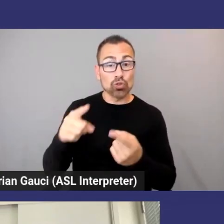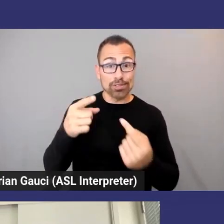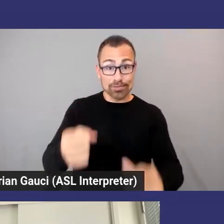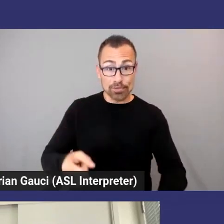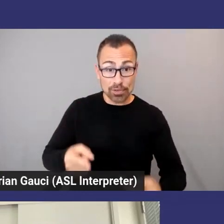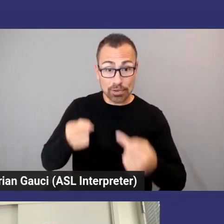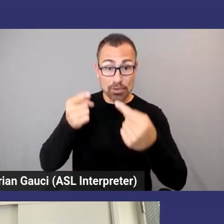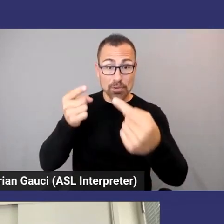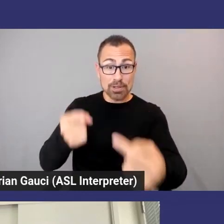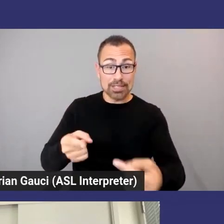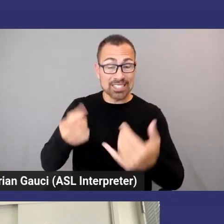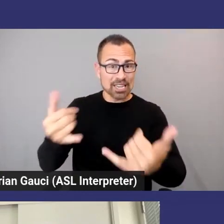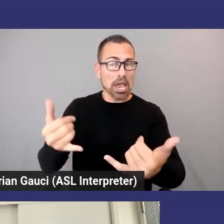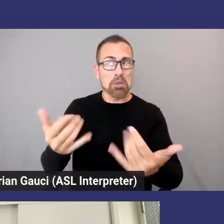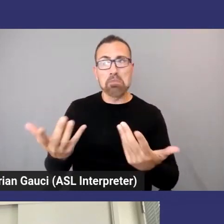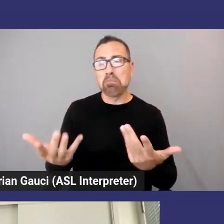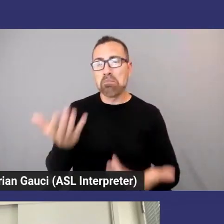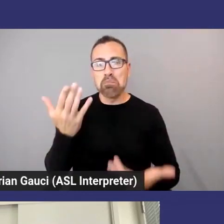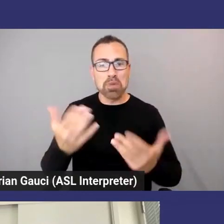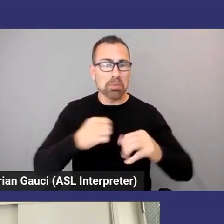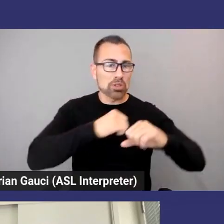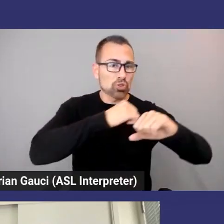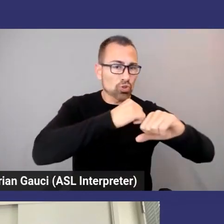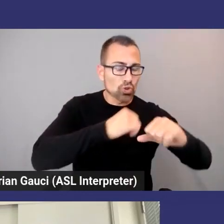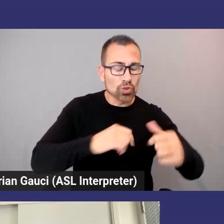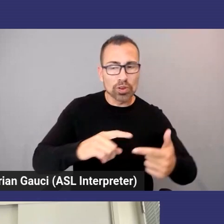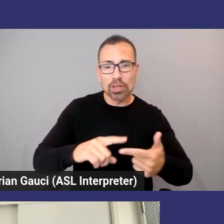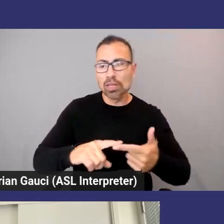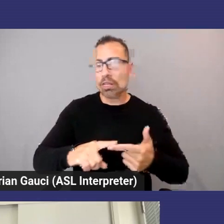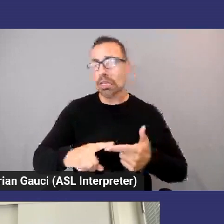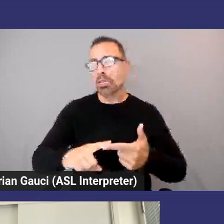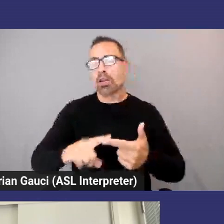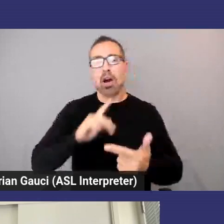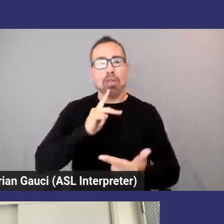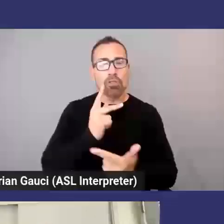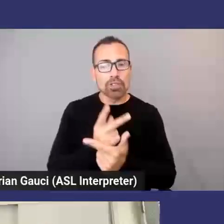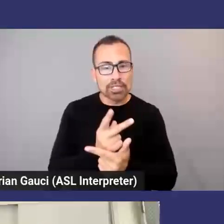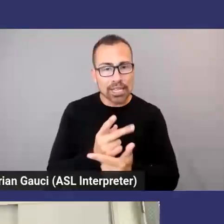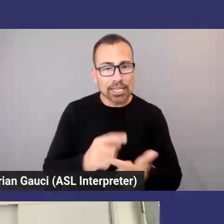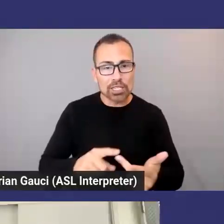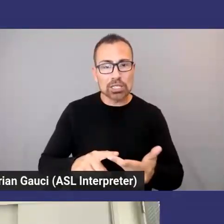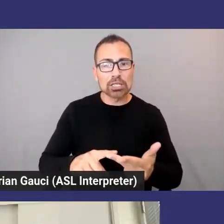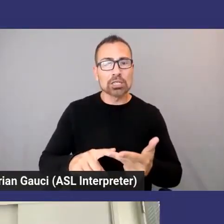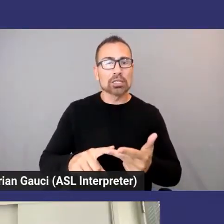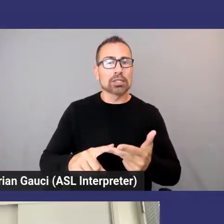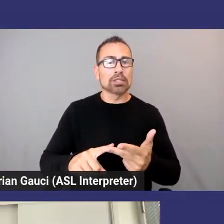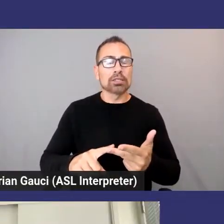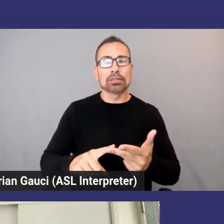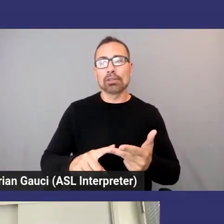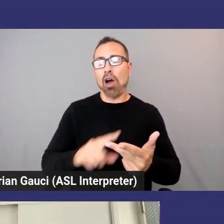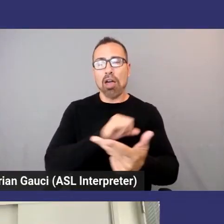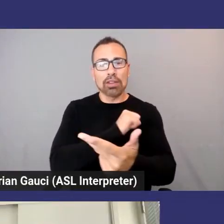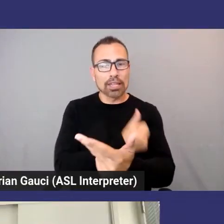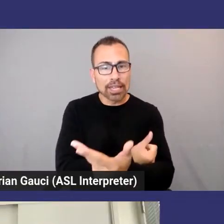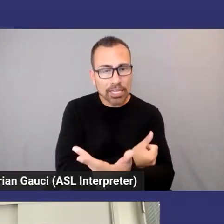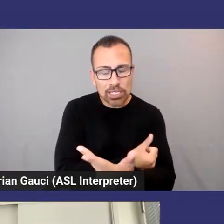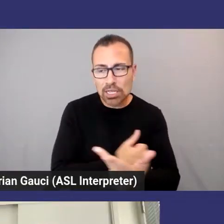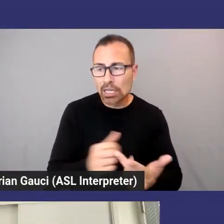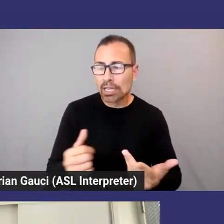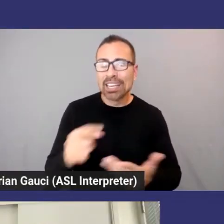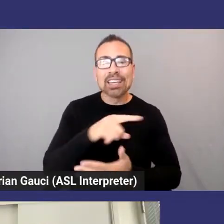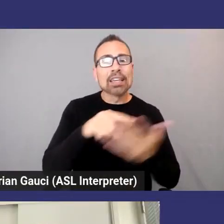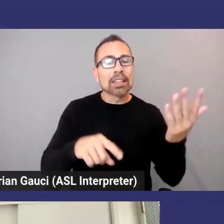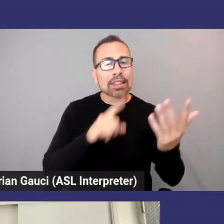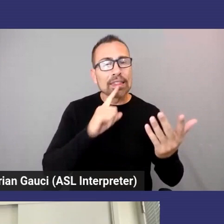today, whether it's security, authentication, authorization, etc. So think of this as your application networking,